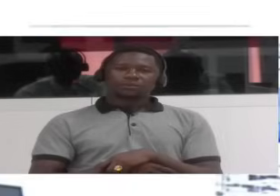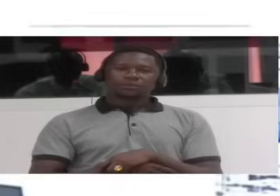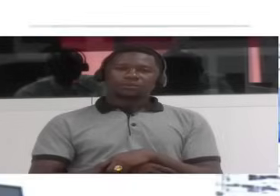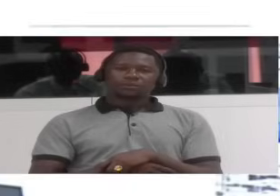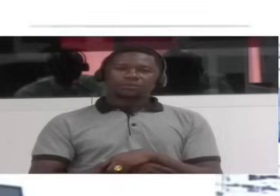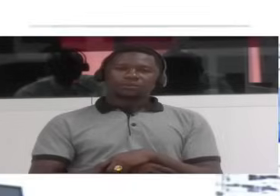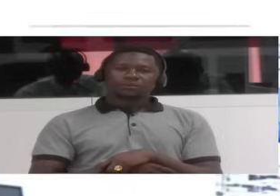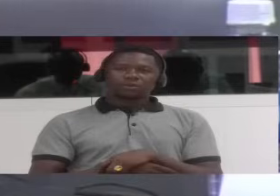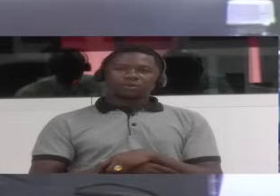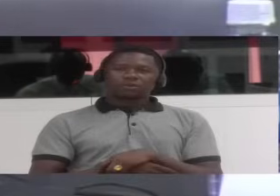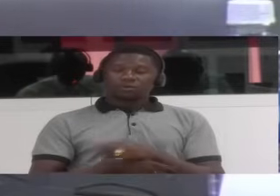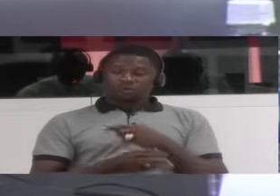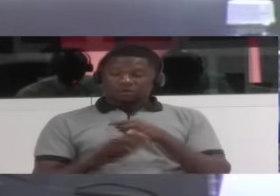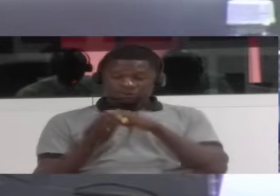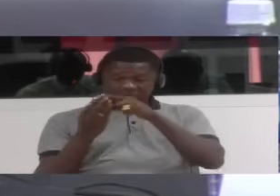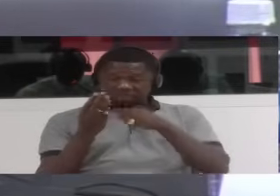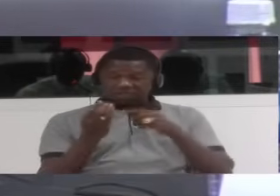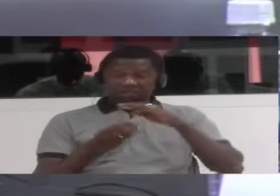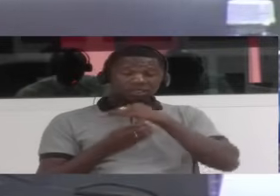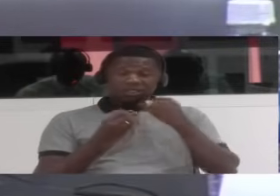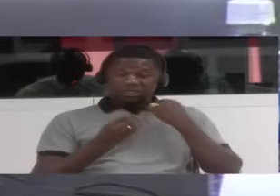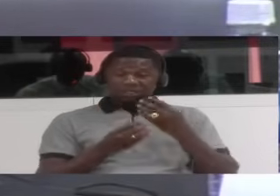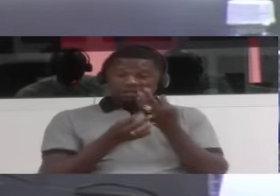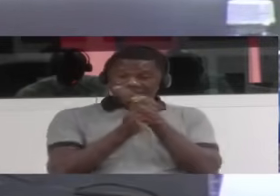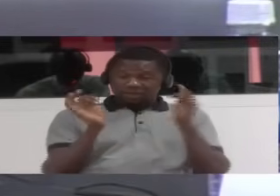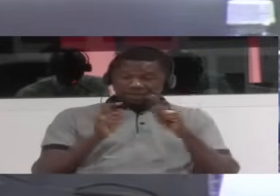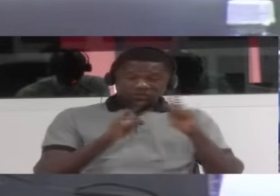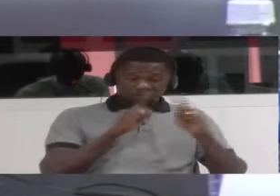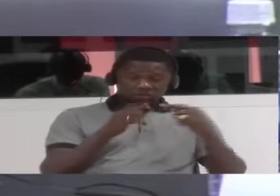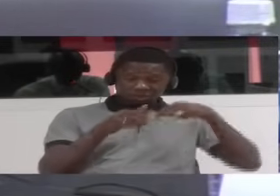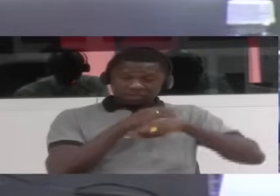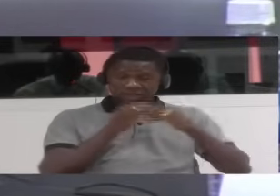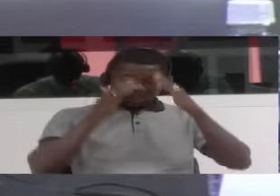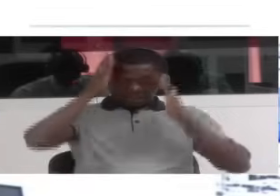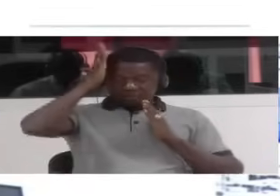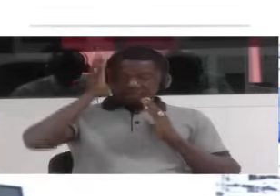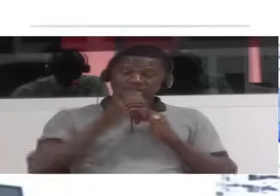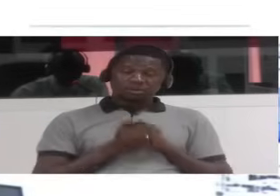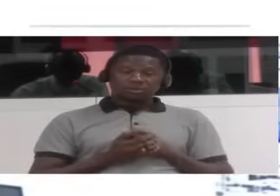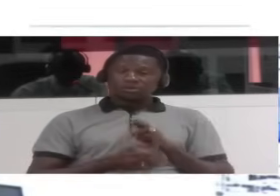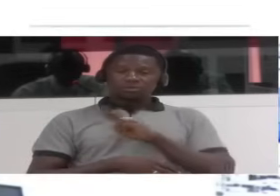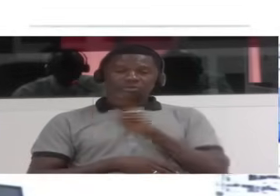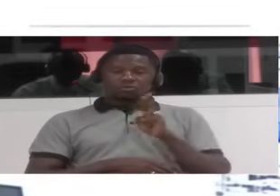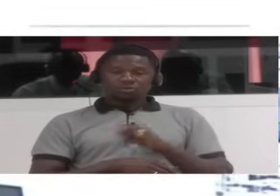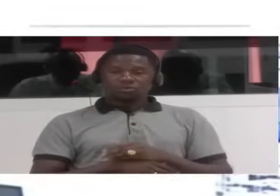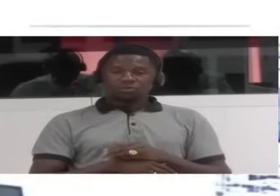Was this killing freely discussed in the army? No.